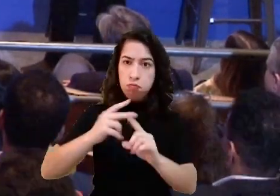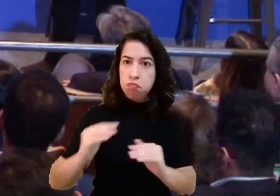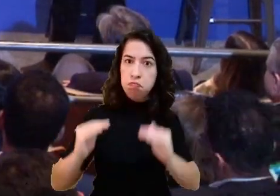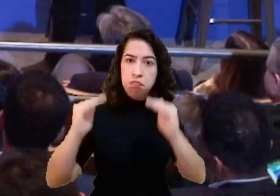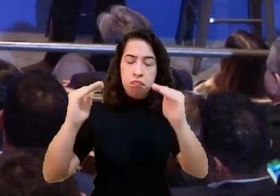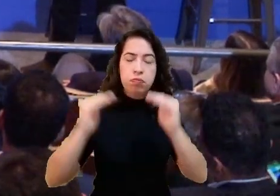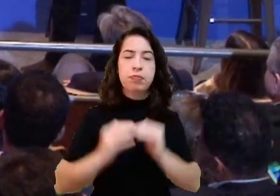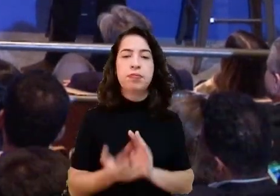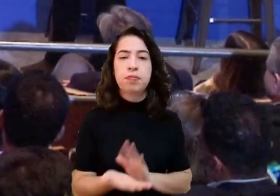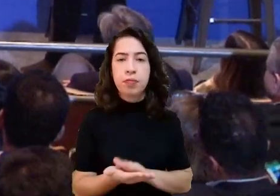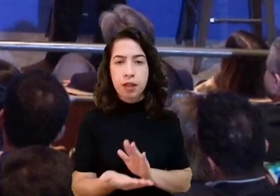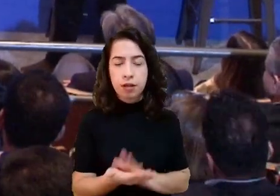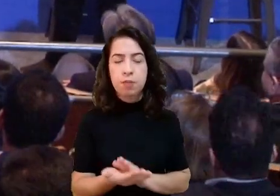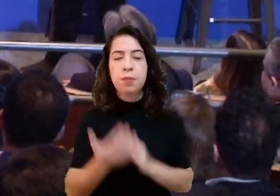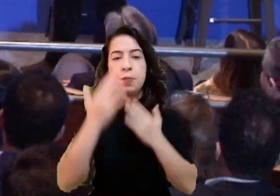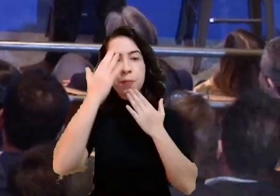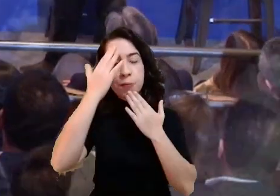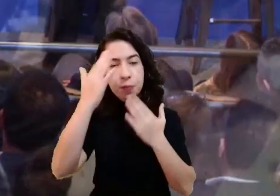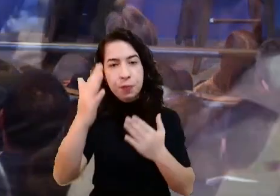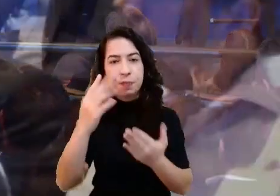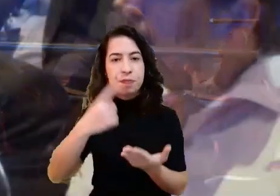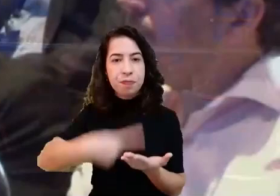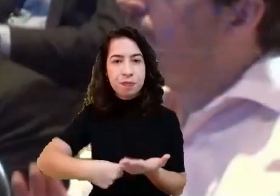and thank you for the partnership. Thank you.